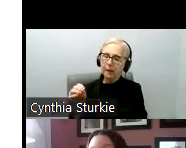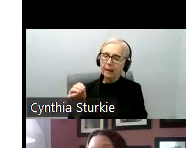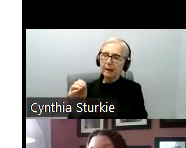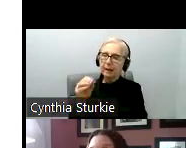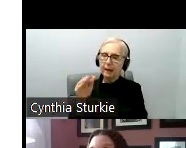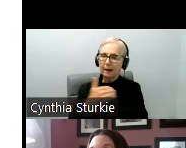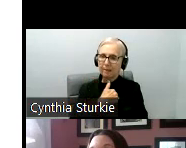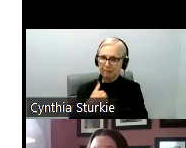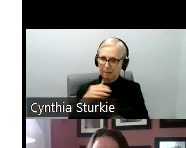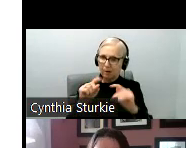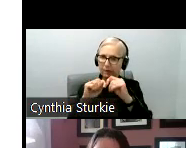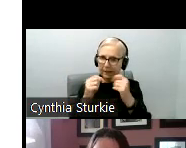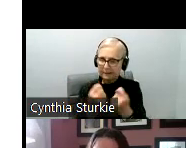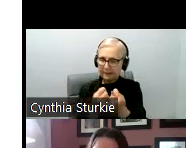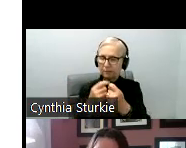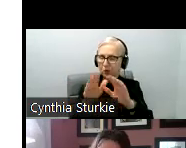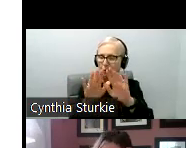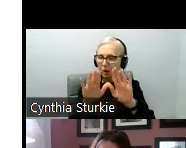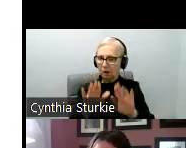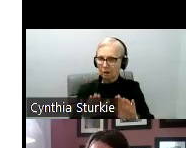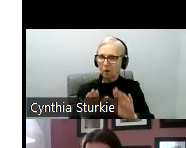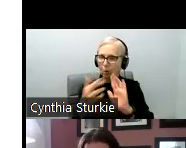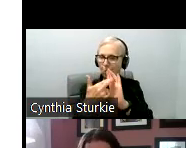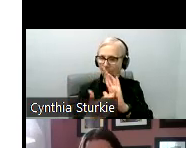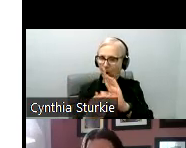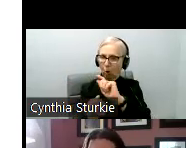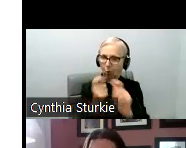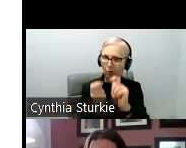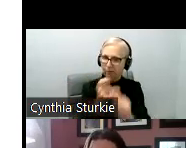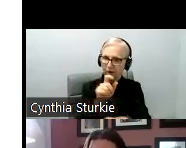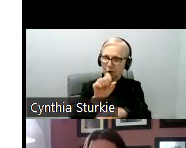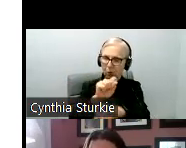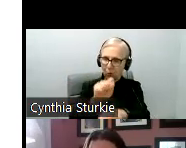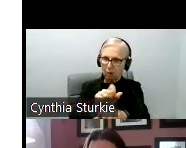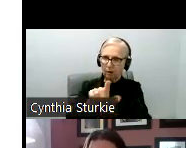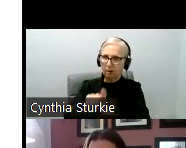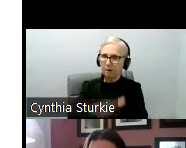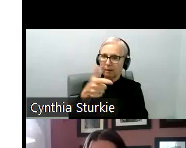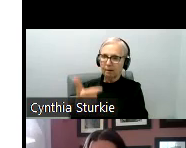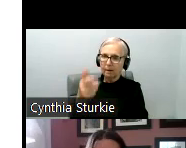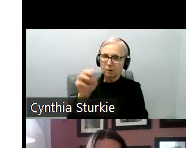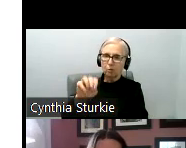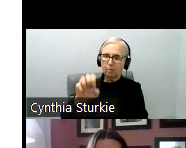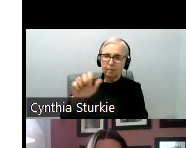this team that's doing outstanding rule revision work. With that, I will hand it over to Mel.